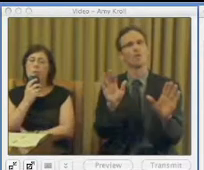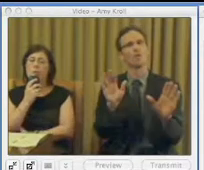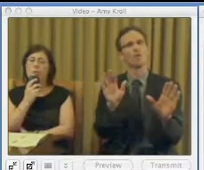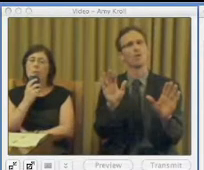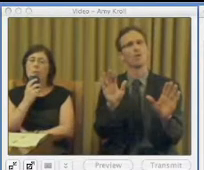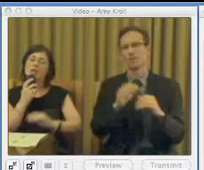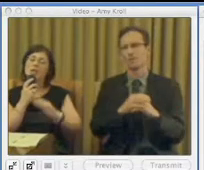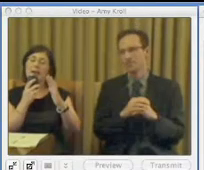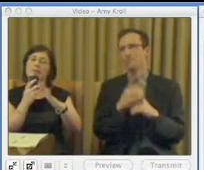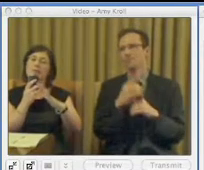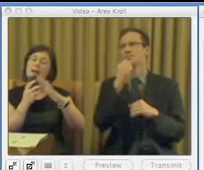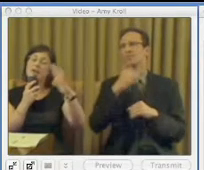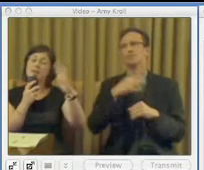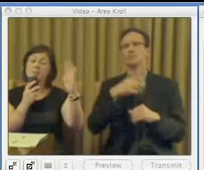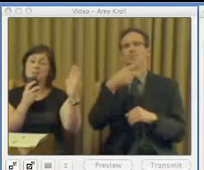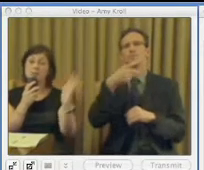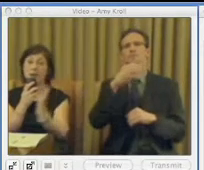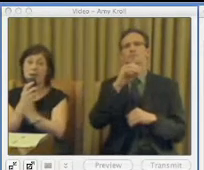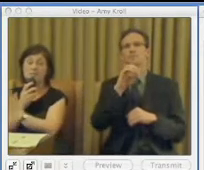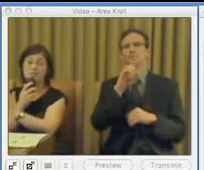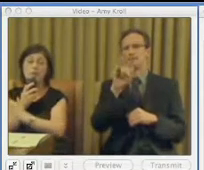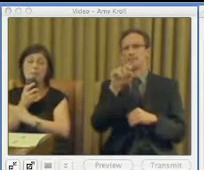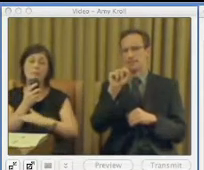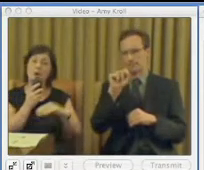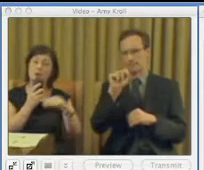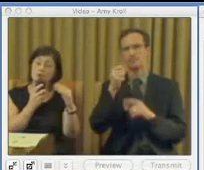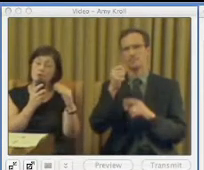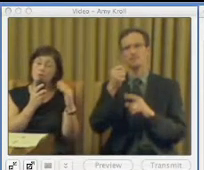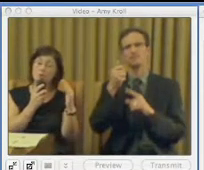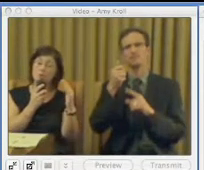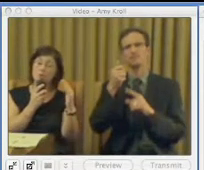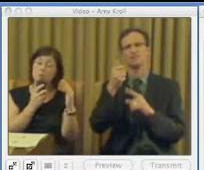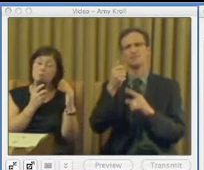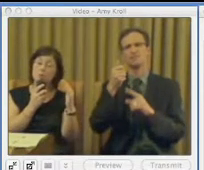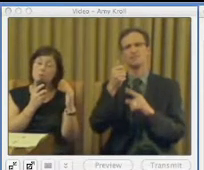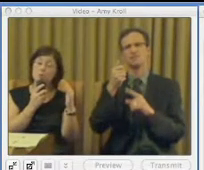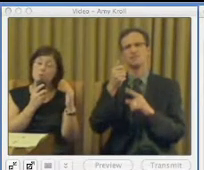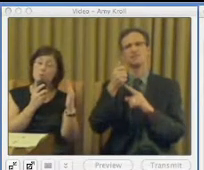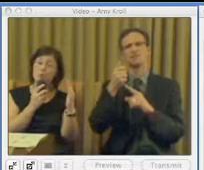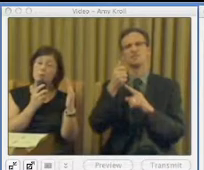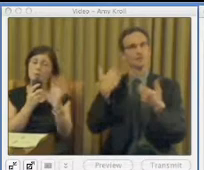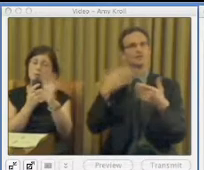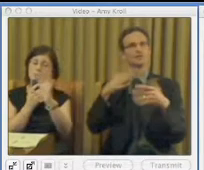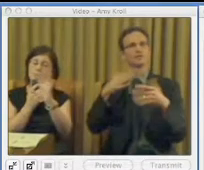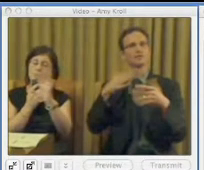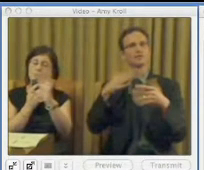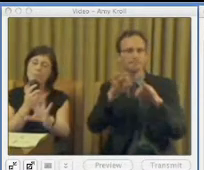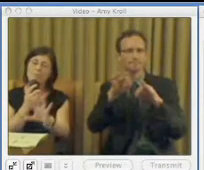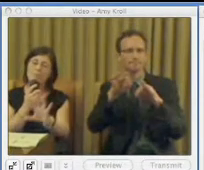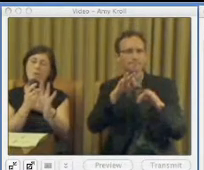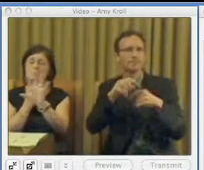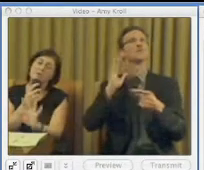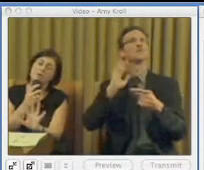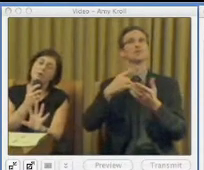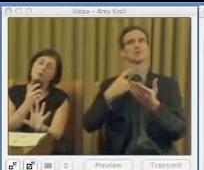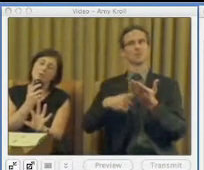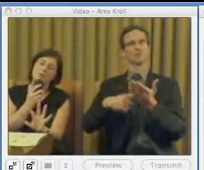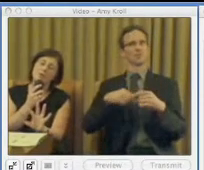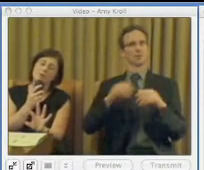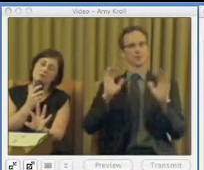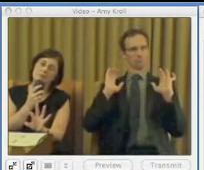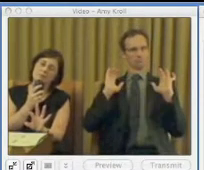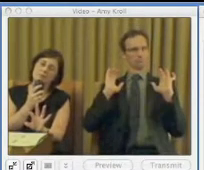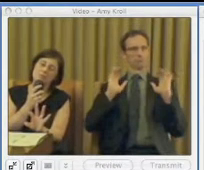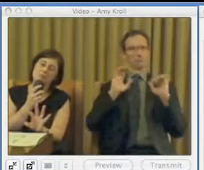ago, where she talked about the pendulum swing from the conduit model to what then we were talking